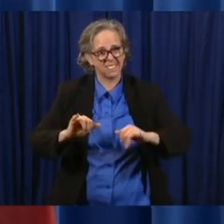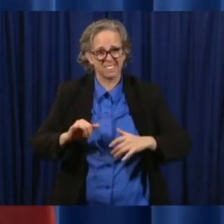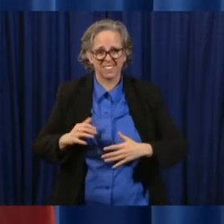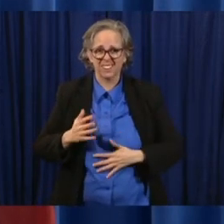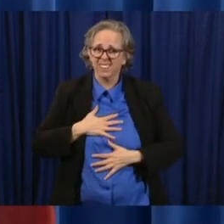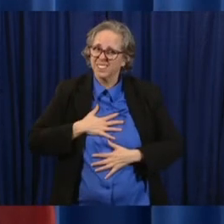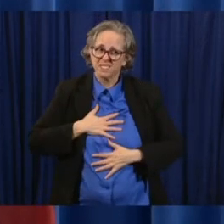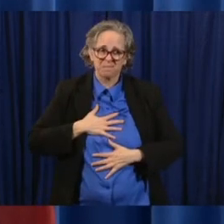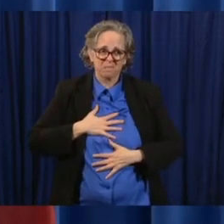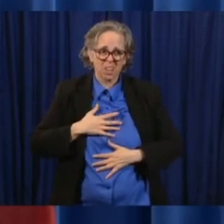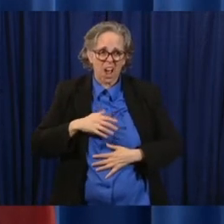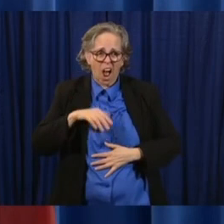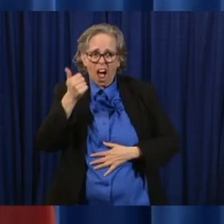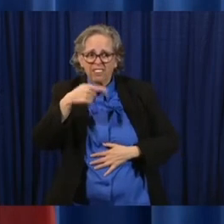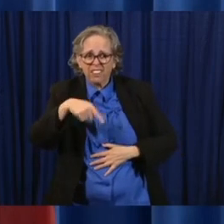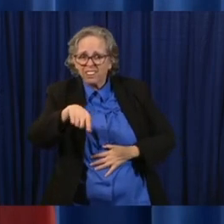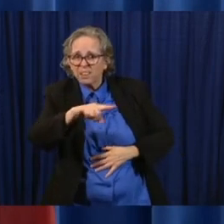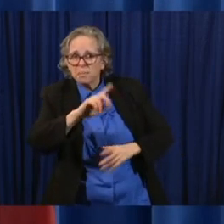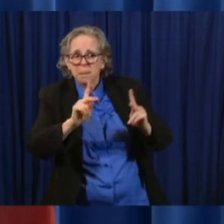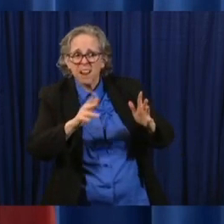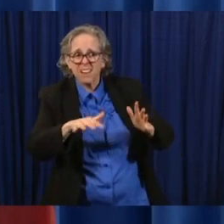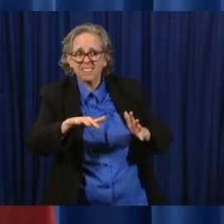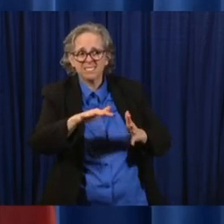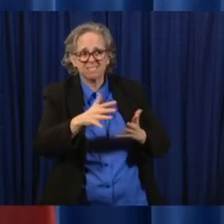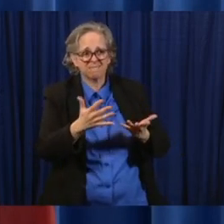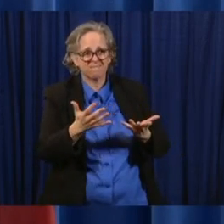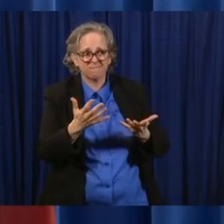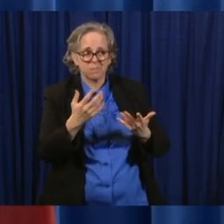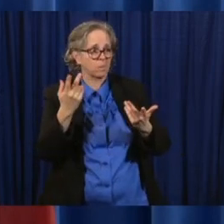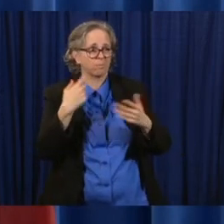The other ones we're seeing,